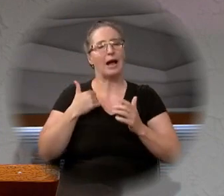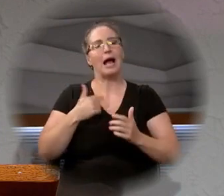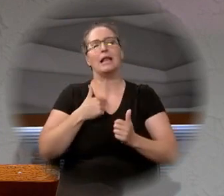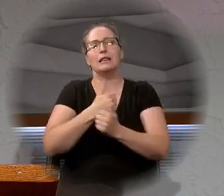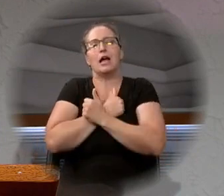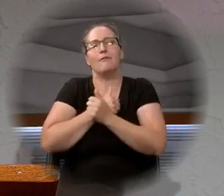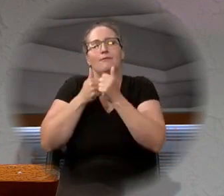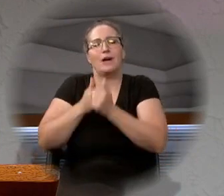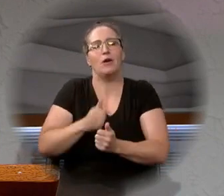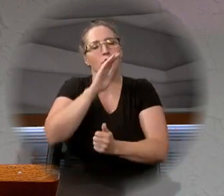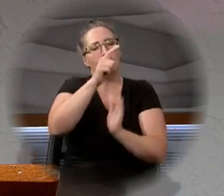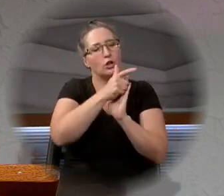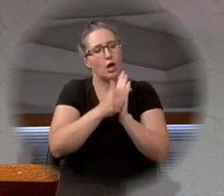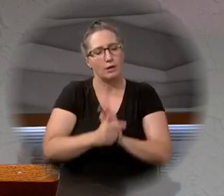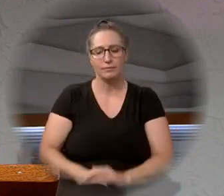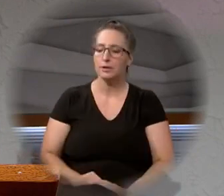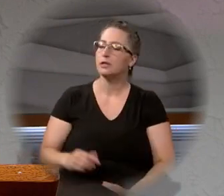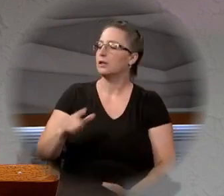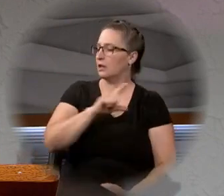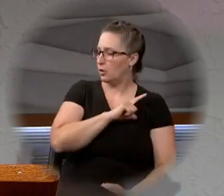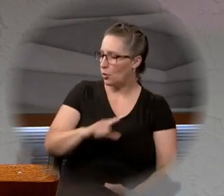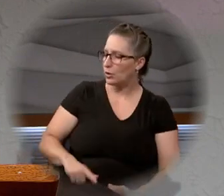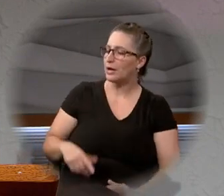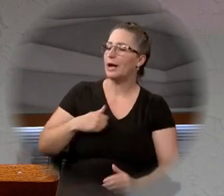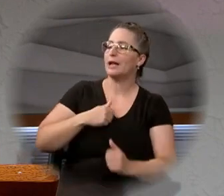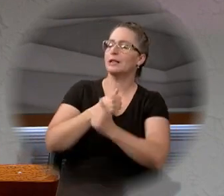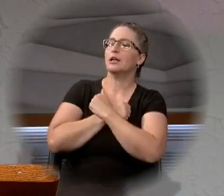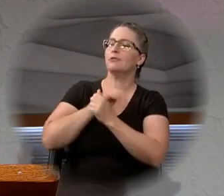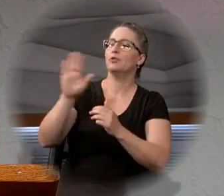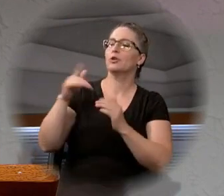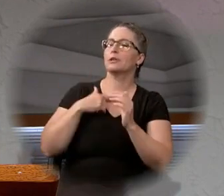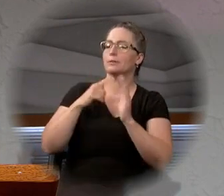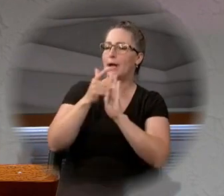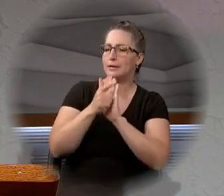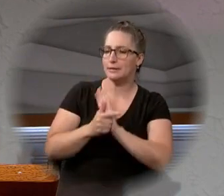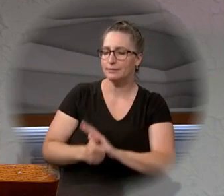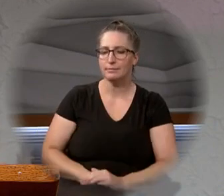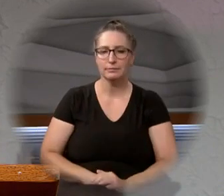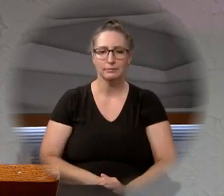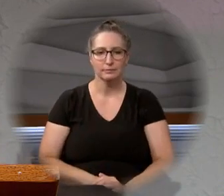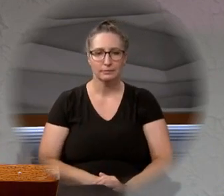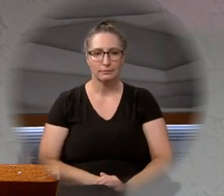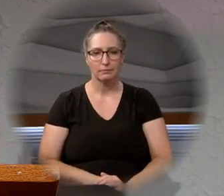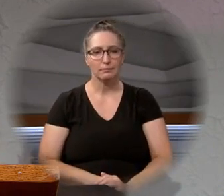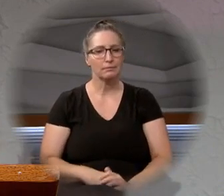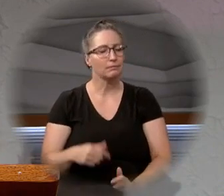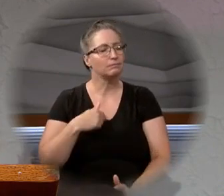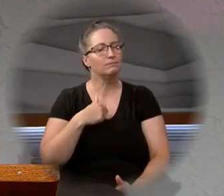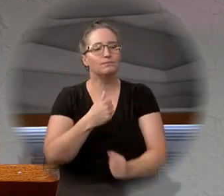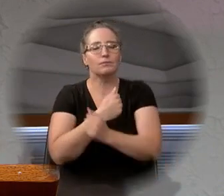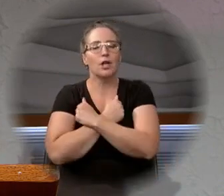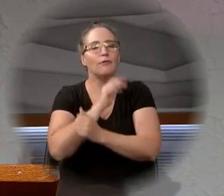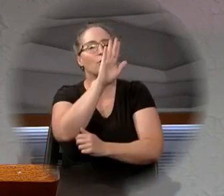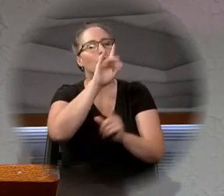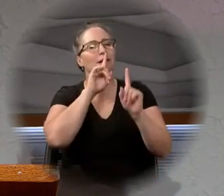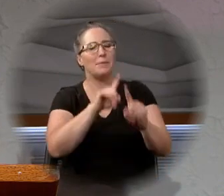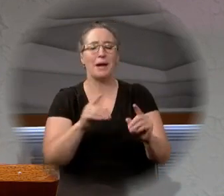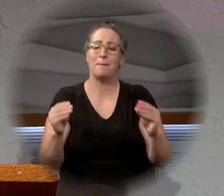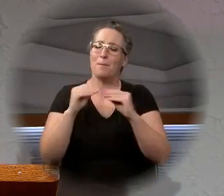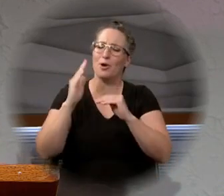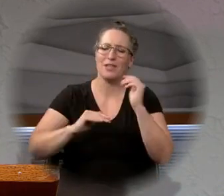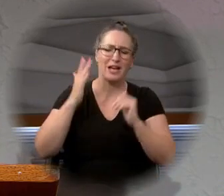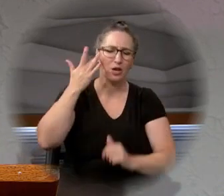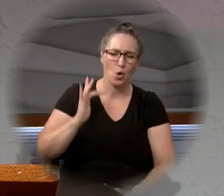delight. Lord, I love your commands. For I love your command more than